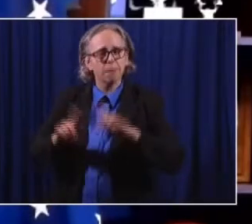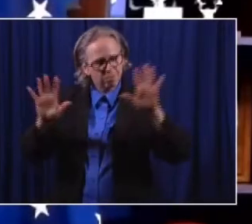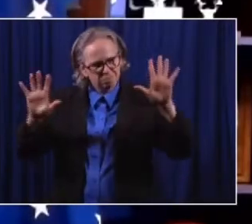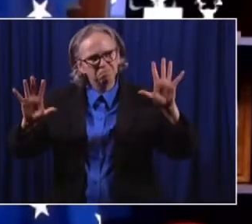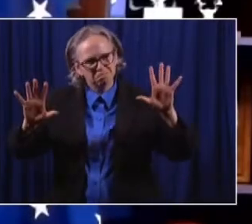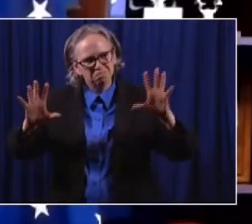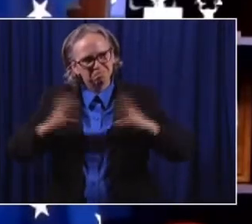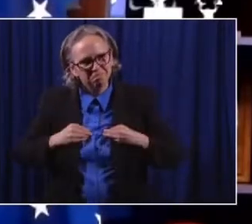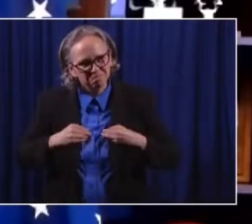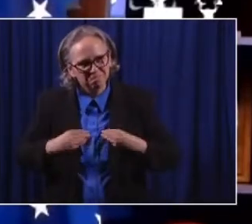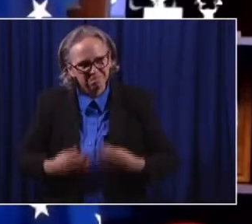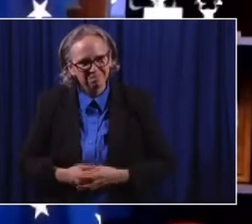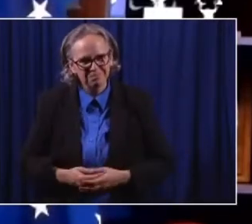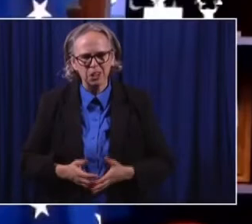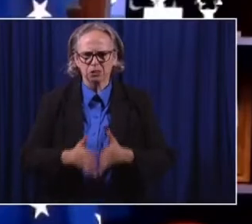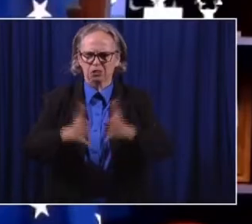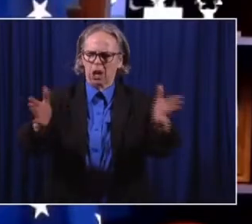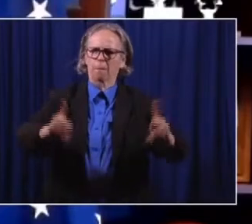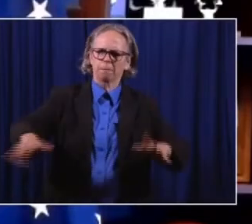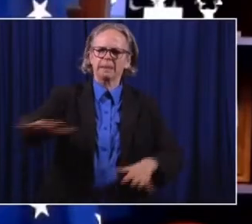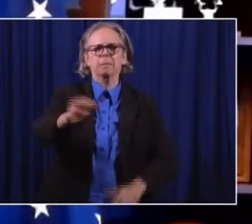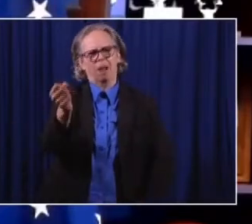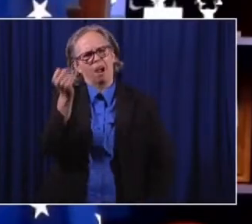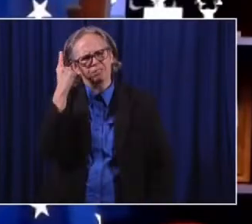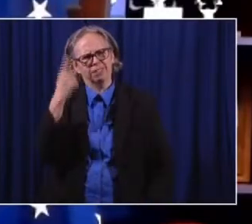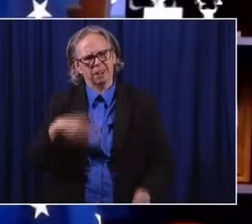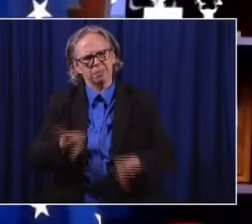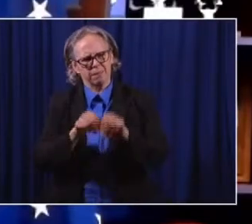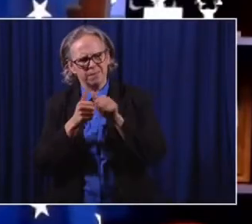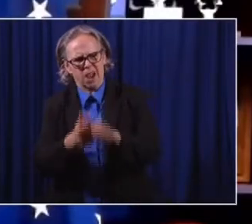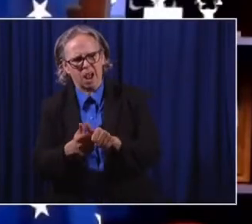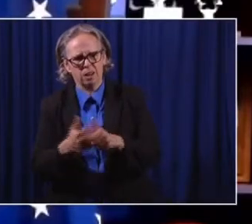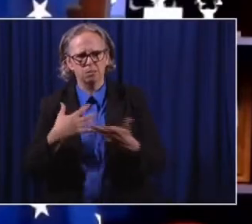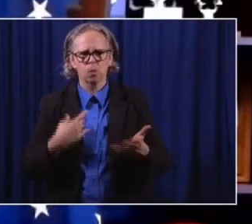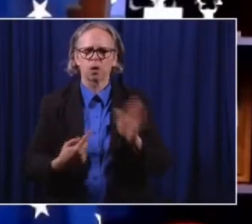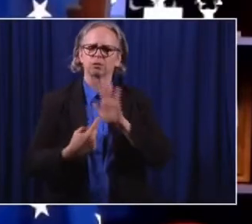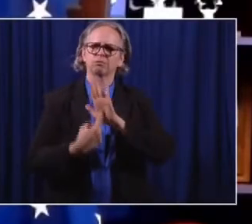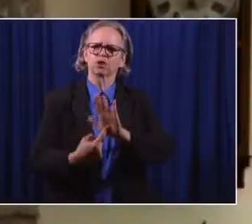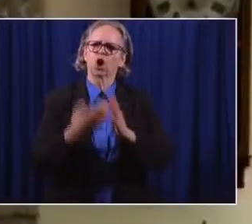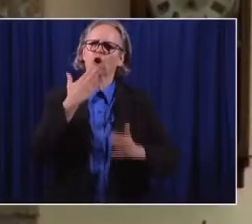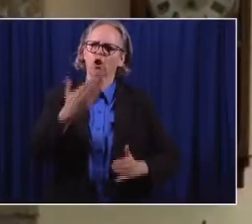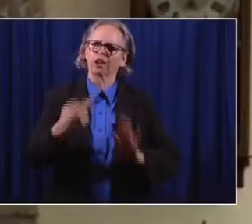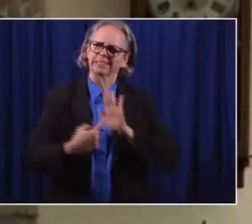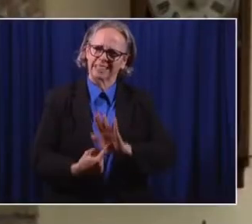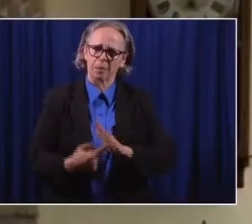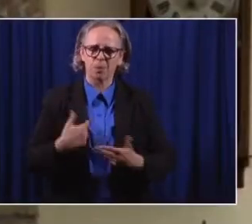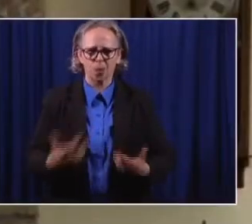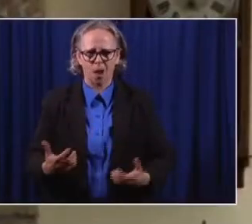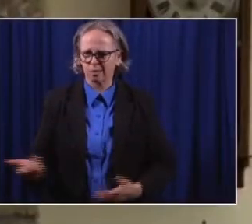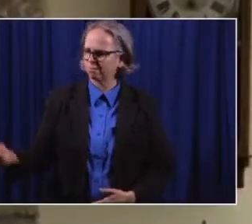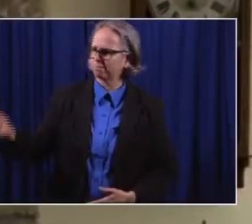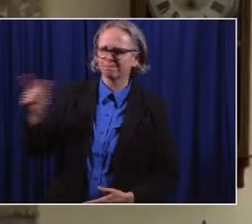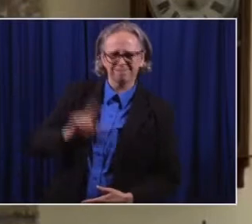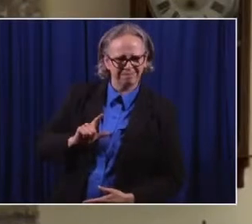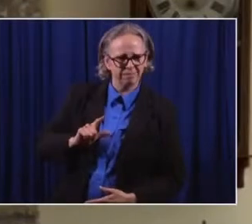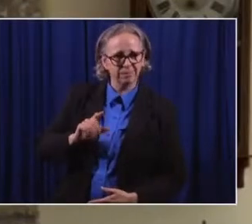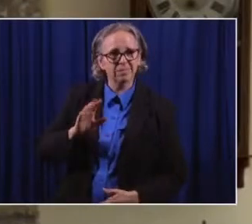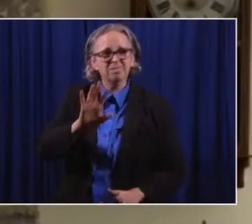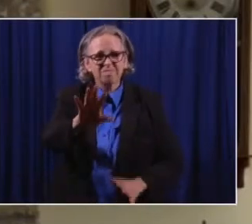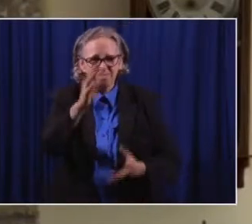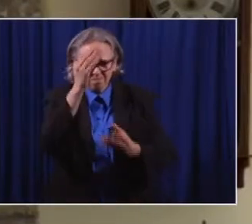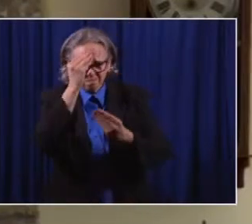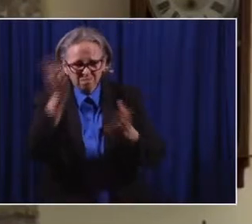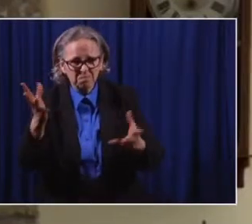right. And I tried to set a good example in what I did. I do a health call with a